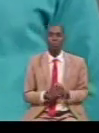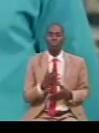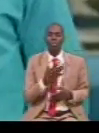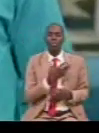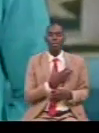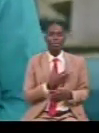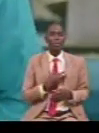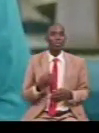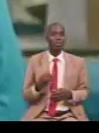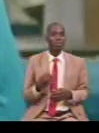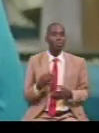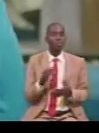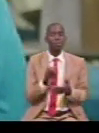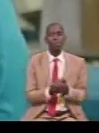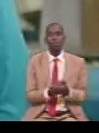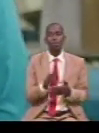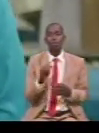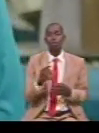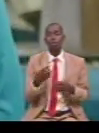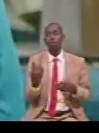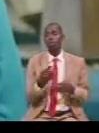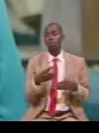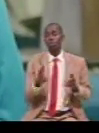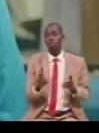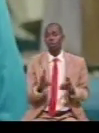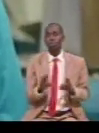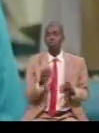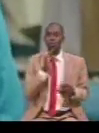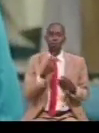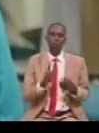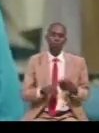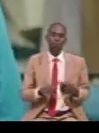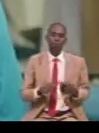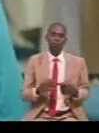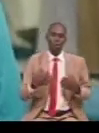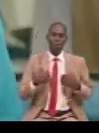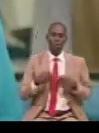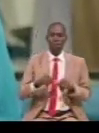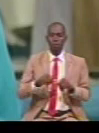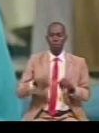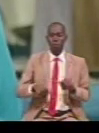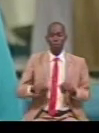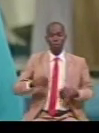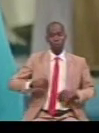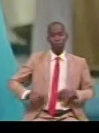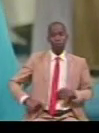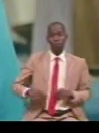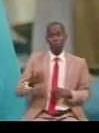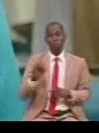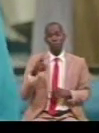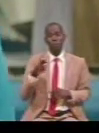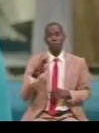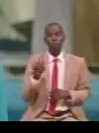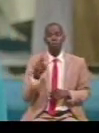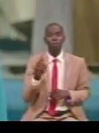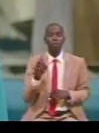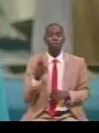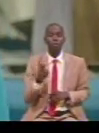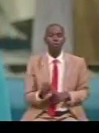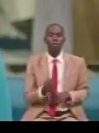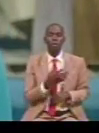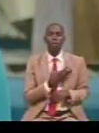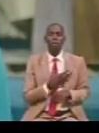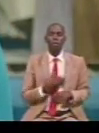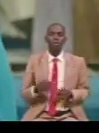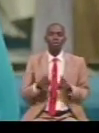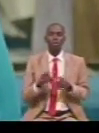after 3 months. Within the period of that 3 months, I attended one of the GCKs and the man